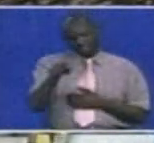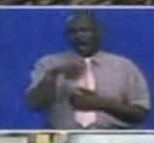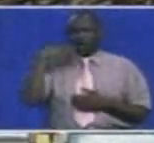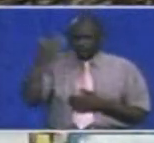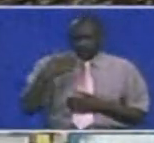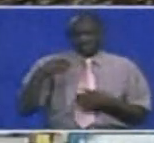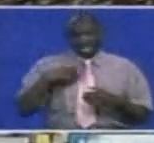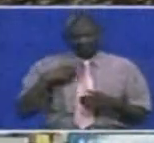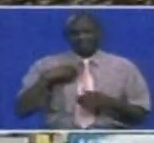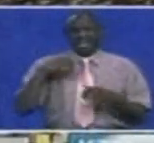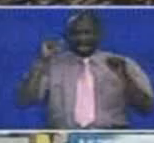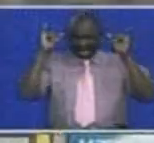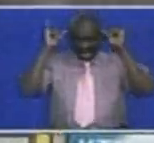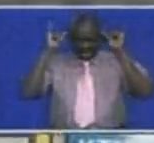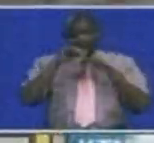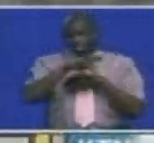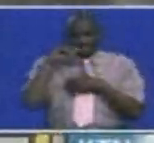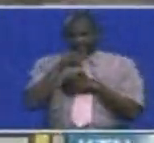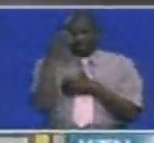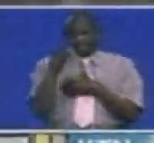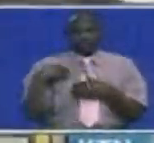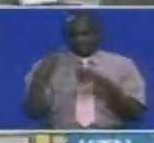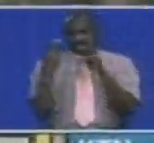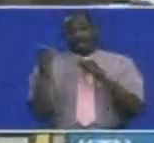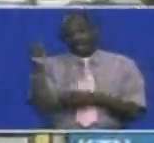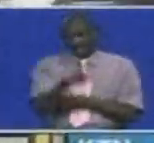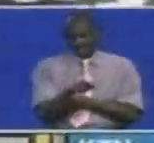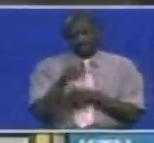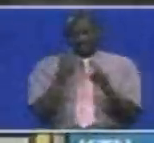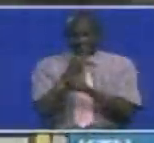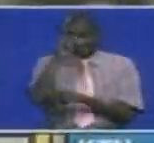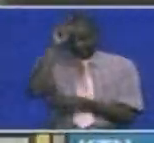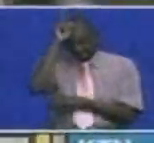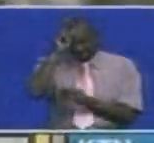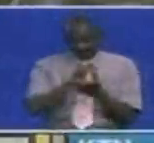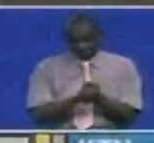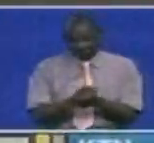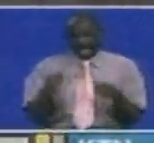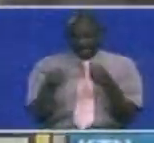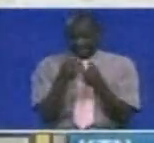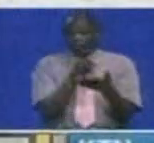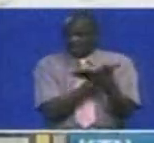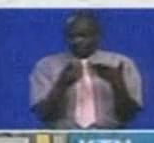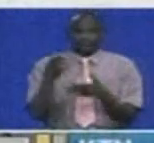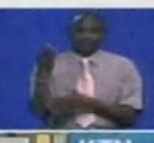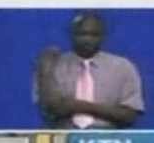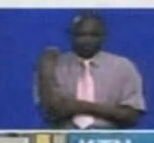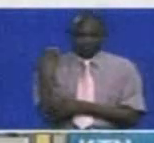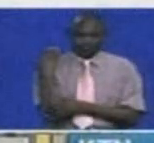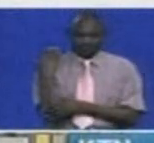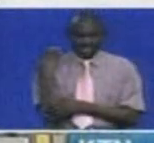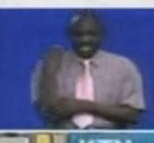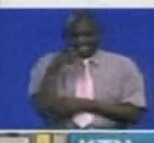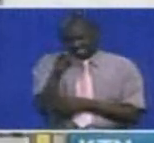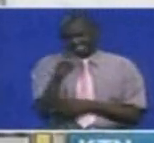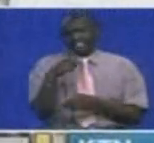suspected cattle rustlers besides Kaplibok and Kapsir villages that were attacked barely a week ago. The attack saw